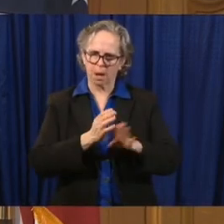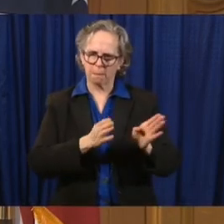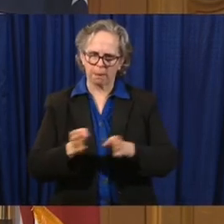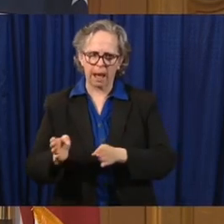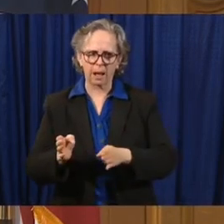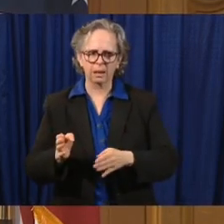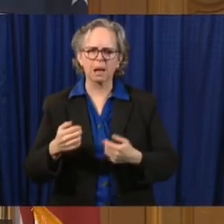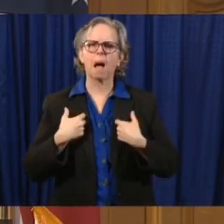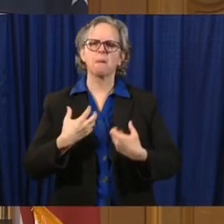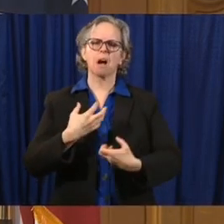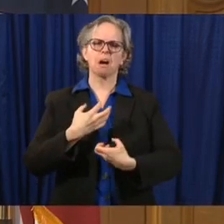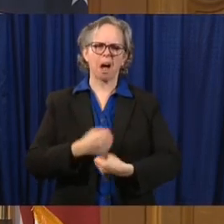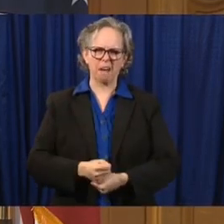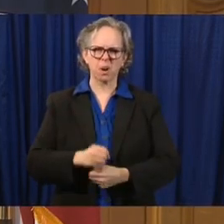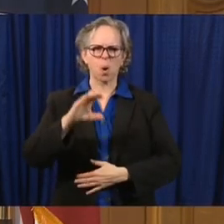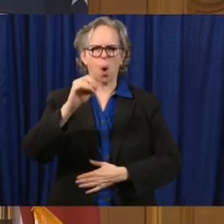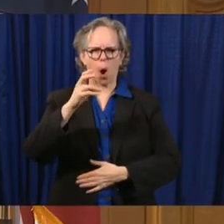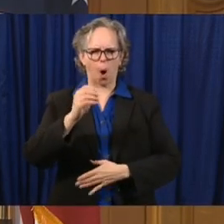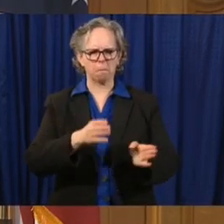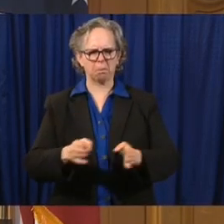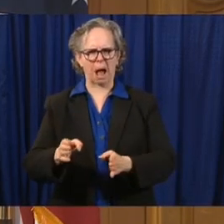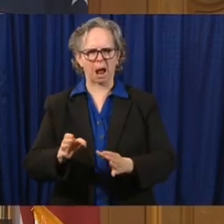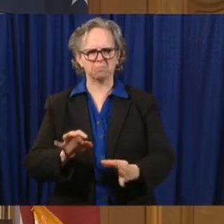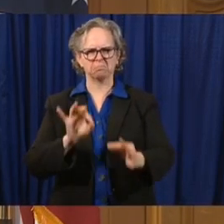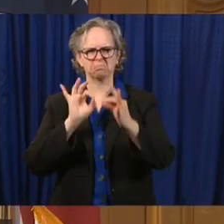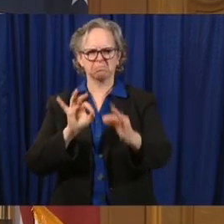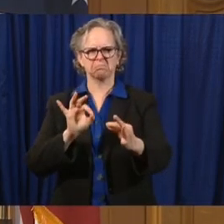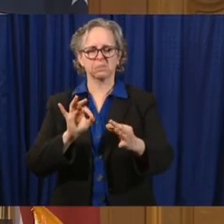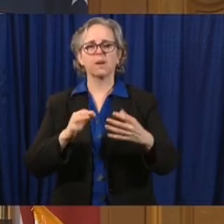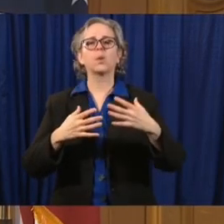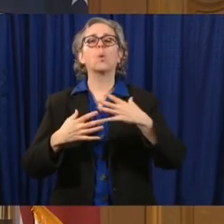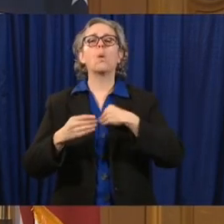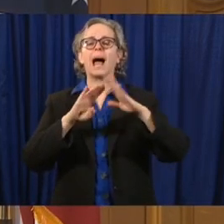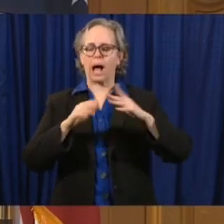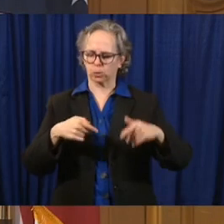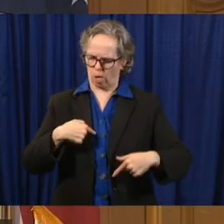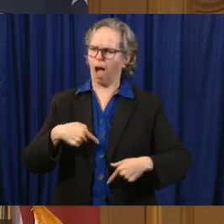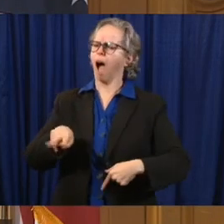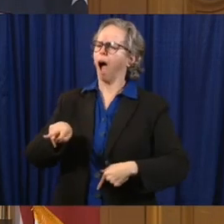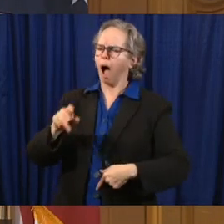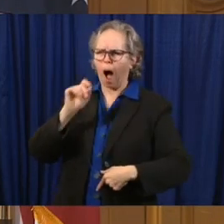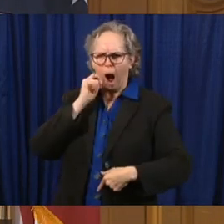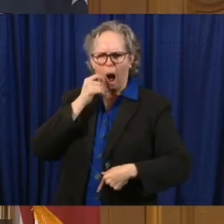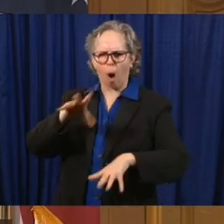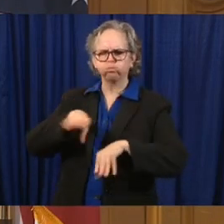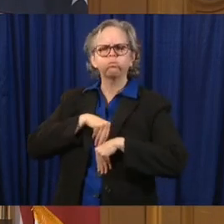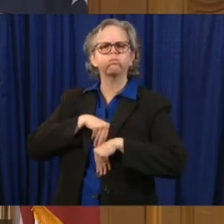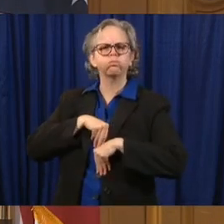us and the White House. We've worked together. We will continue to work together.